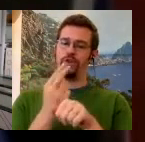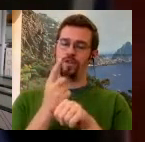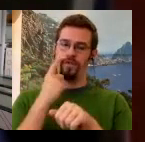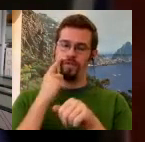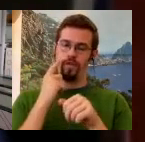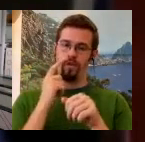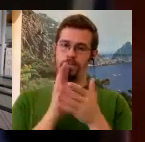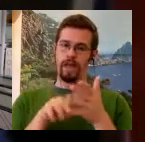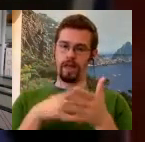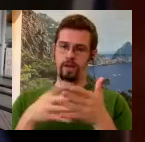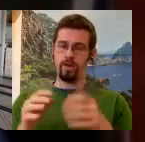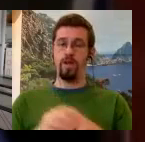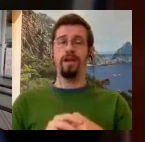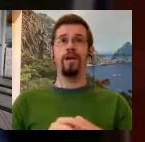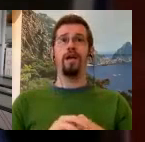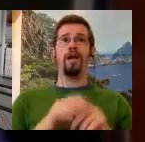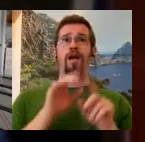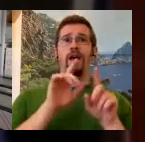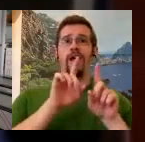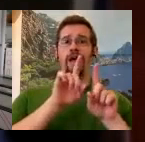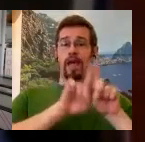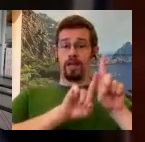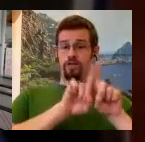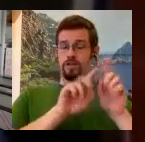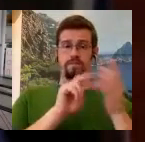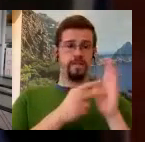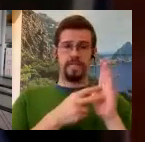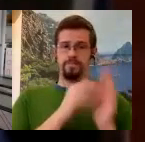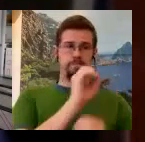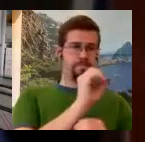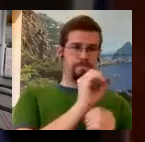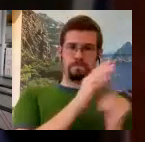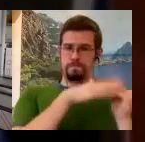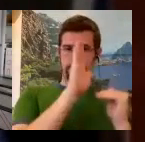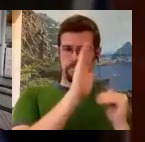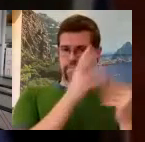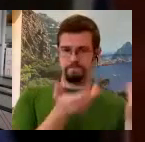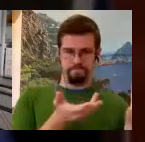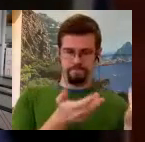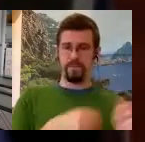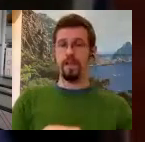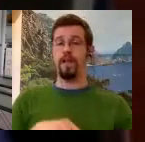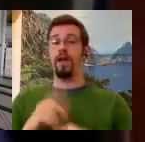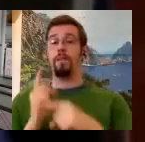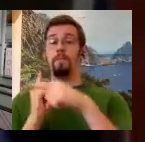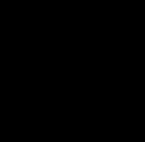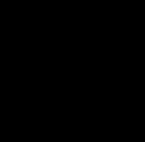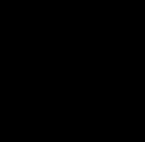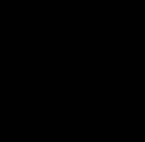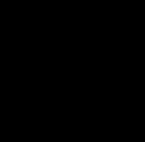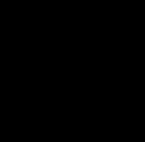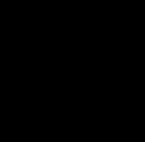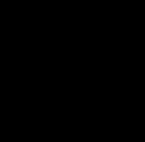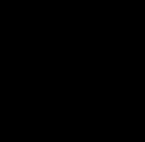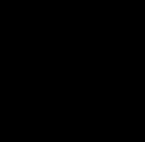means 0 or more matches, and a plus sign will mean 1 or more matches.